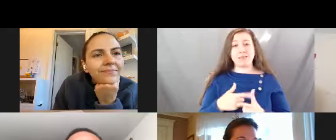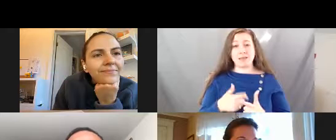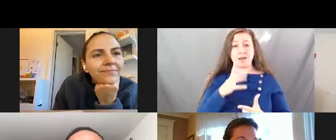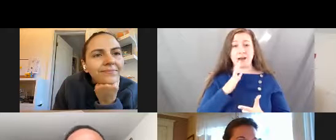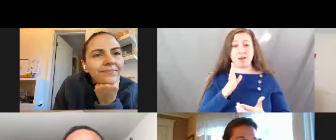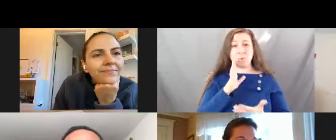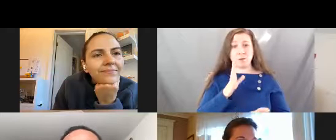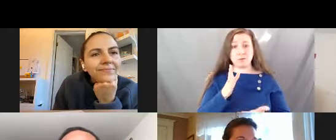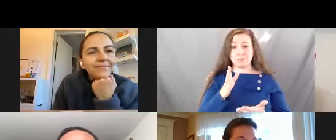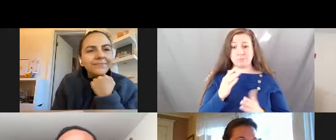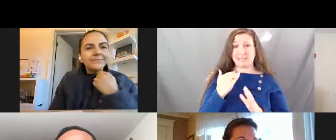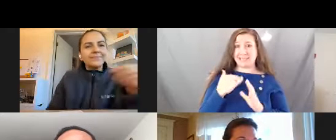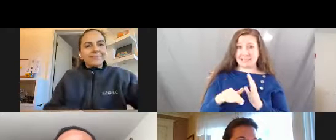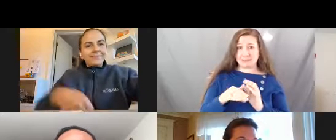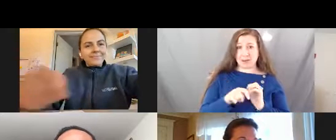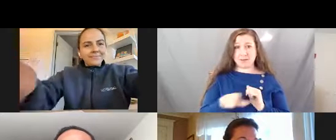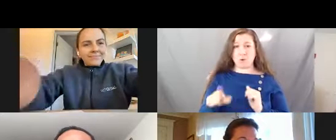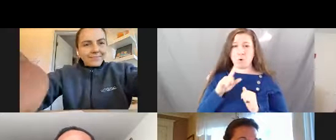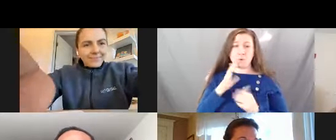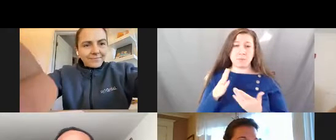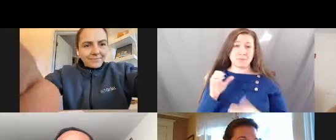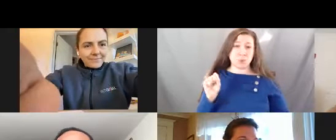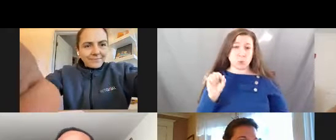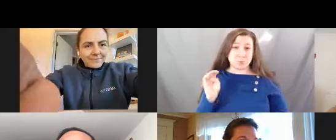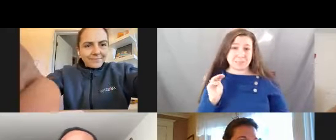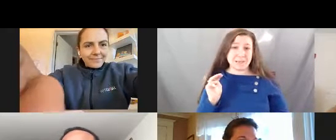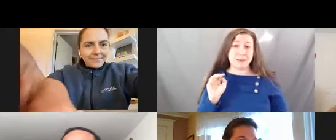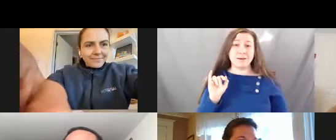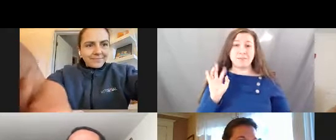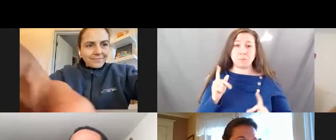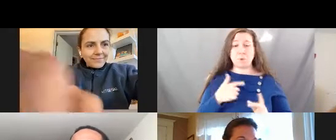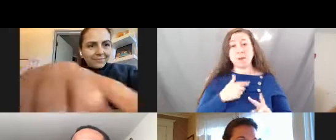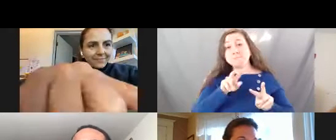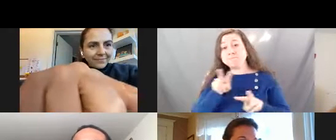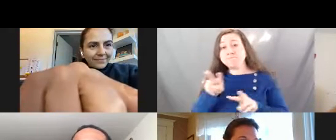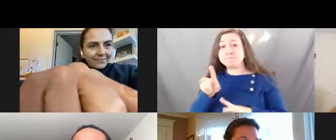those out or put those on social media for people to get those answers to.